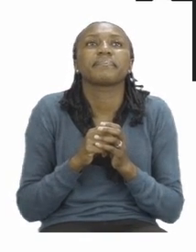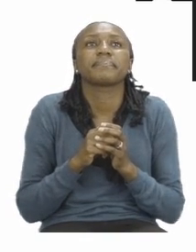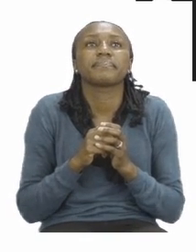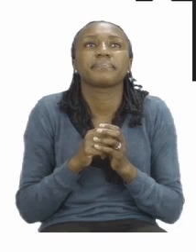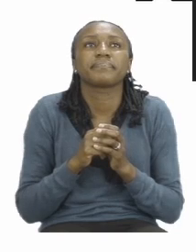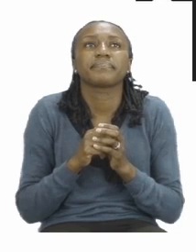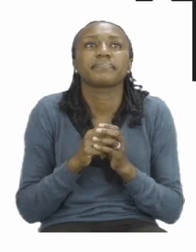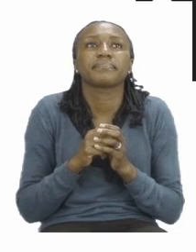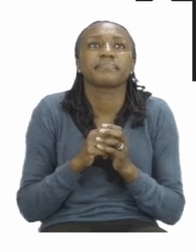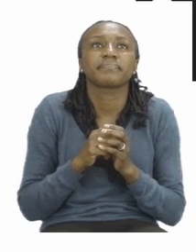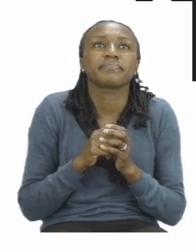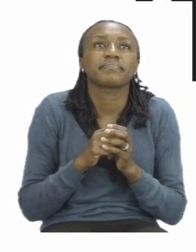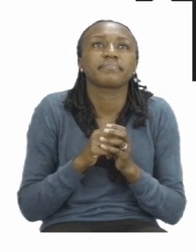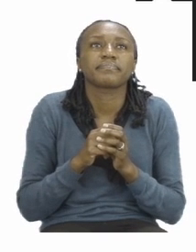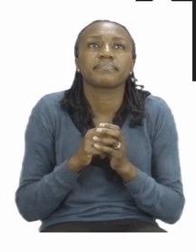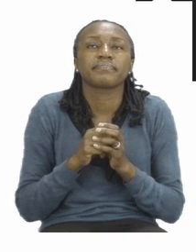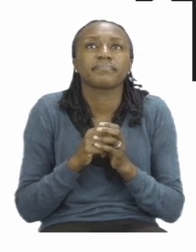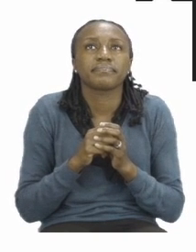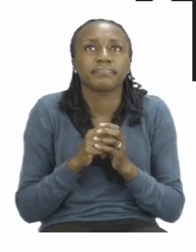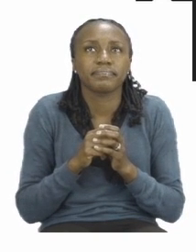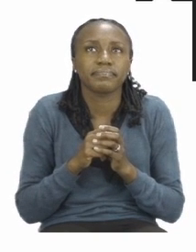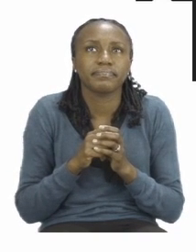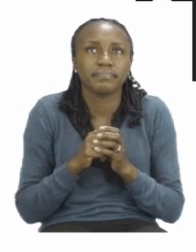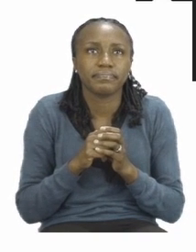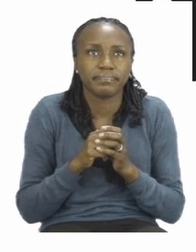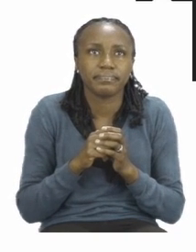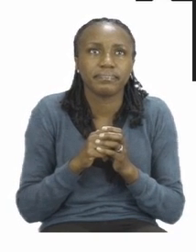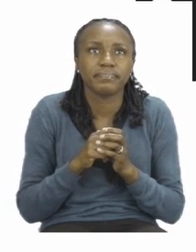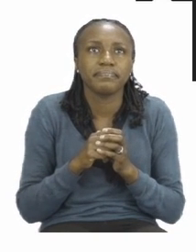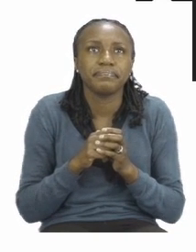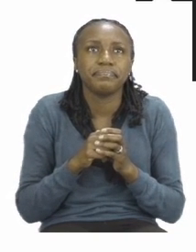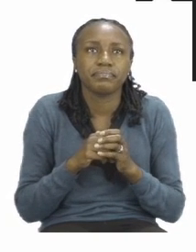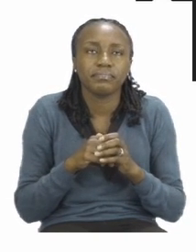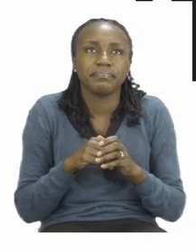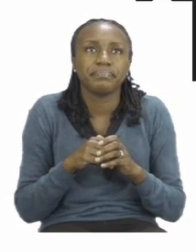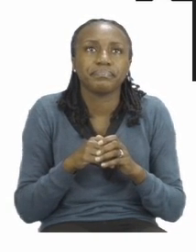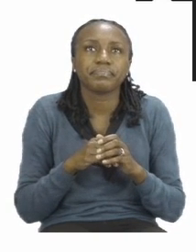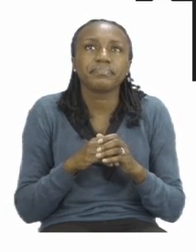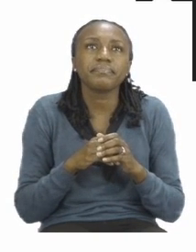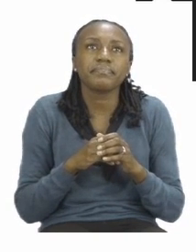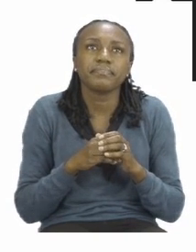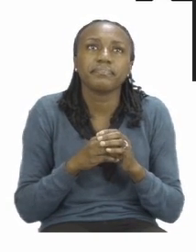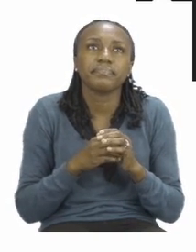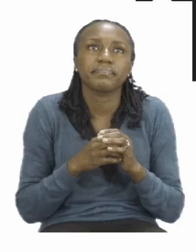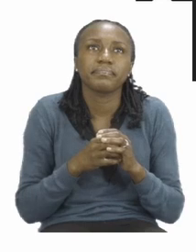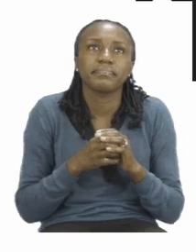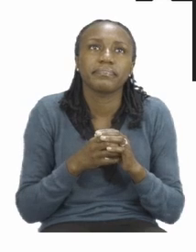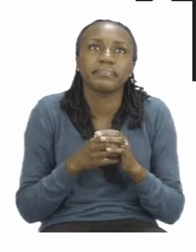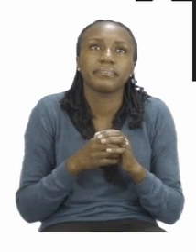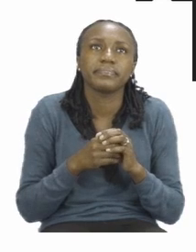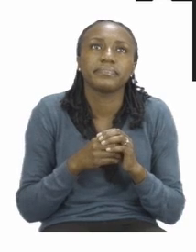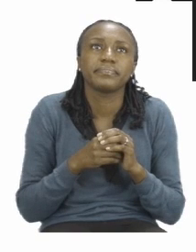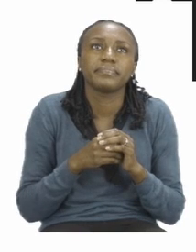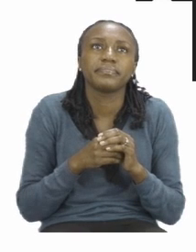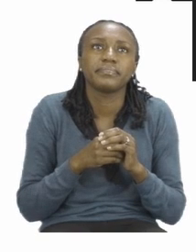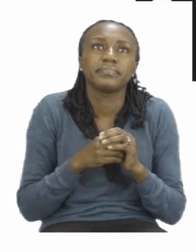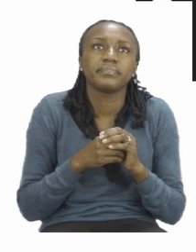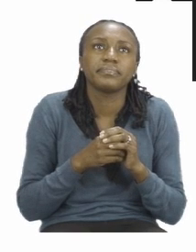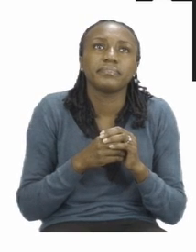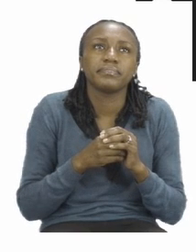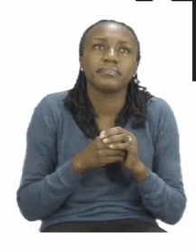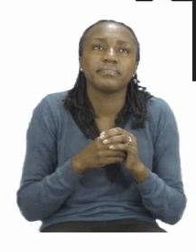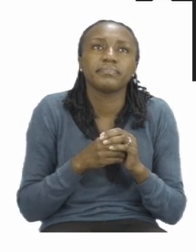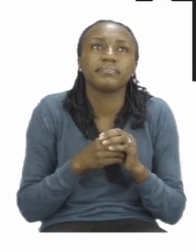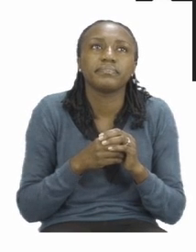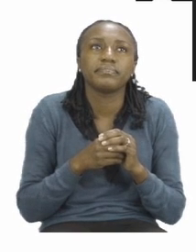the important information. And then after that, deciding whether we want to add or subtract. Number